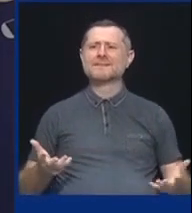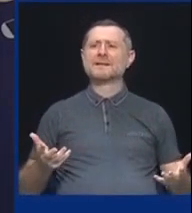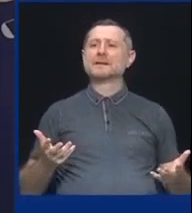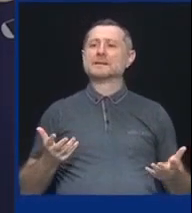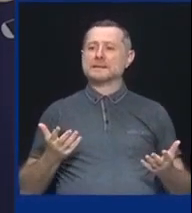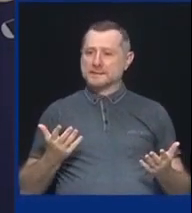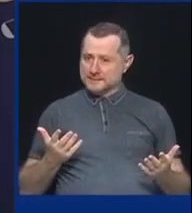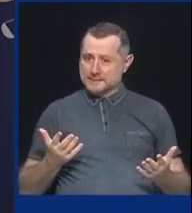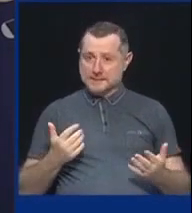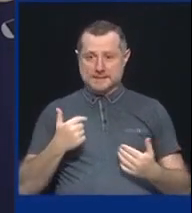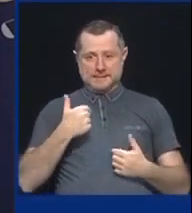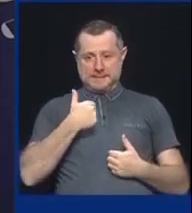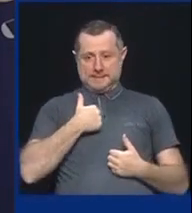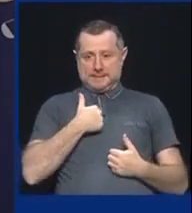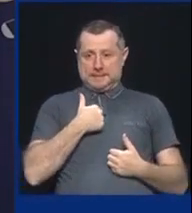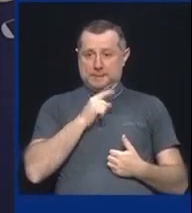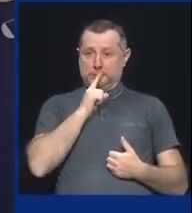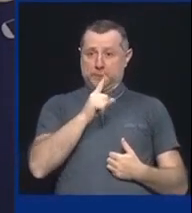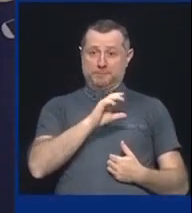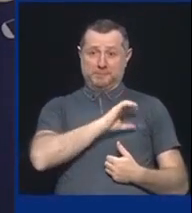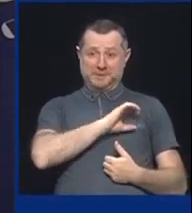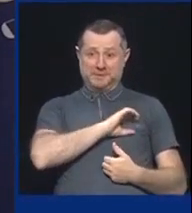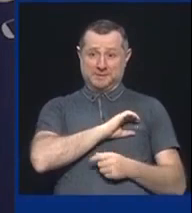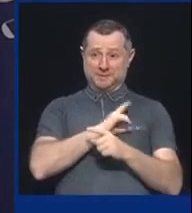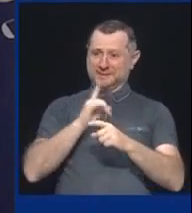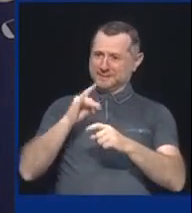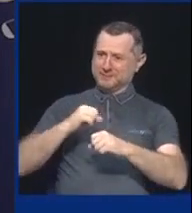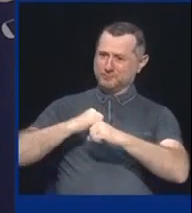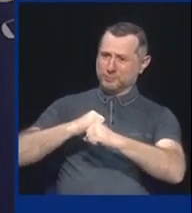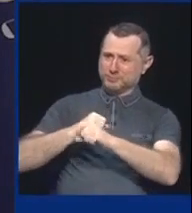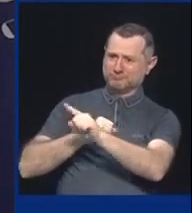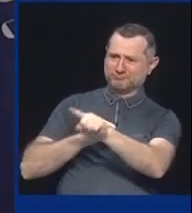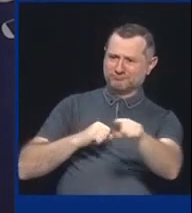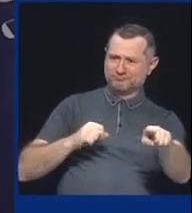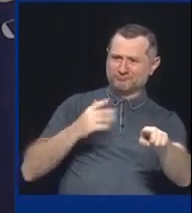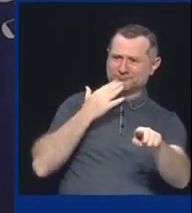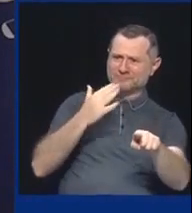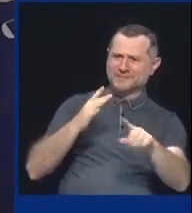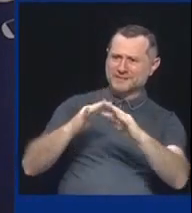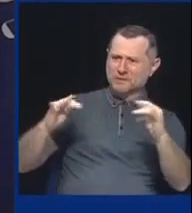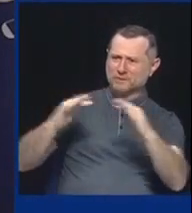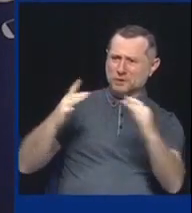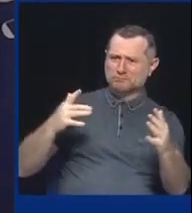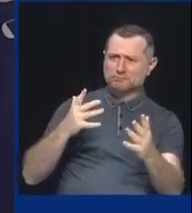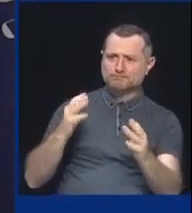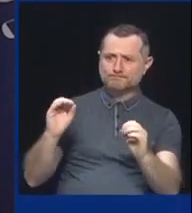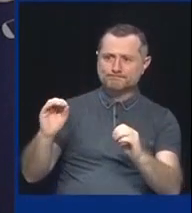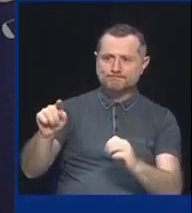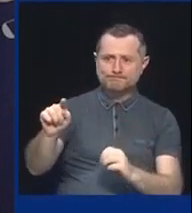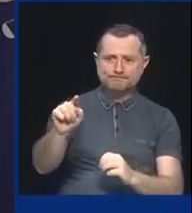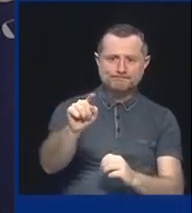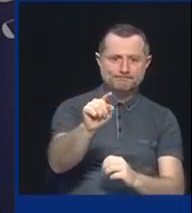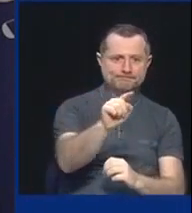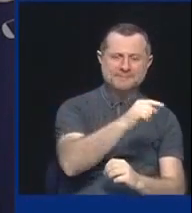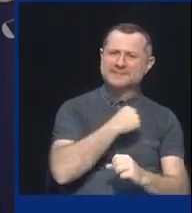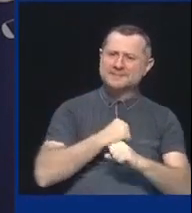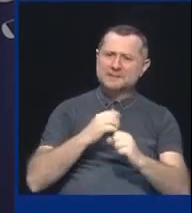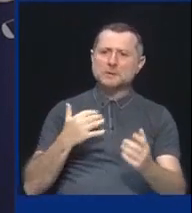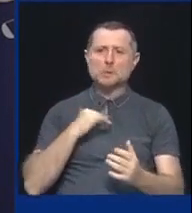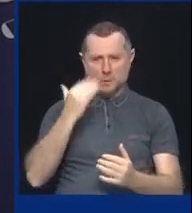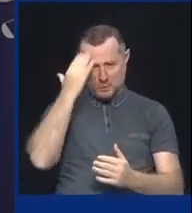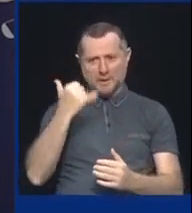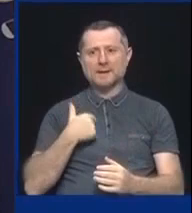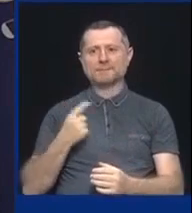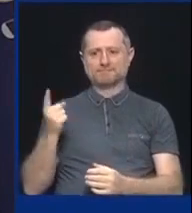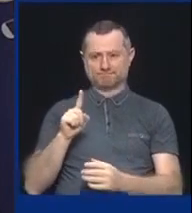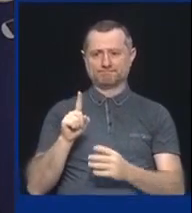ongoing disappointment for me. In many ways, the governor's detail is the face of state government that people